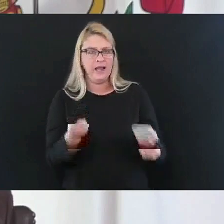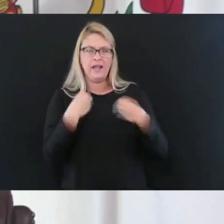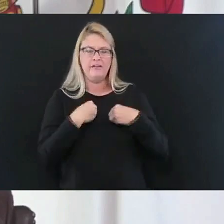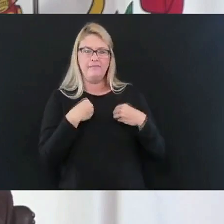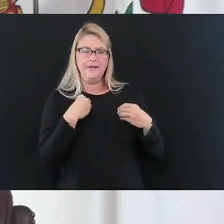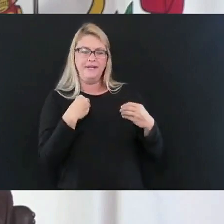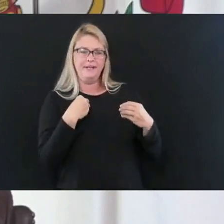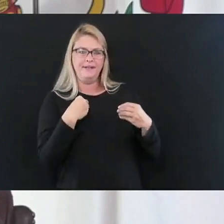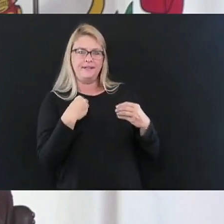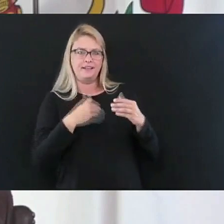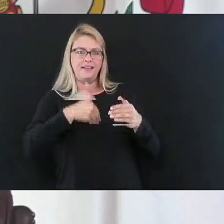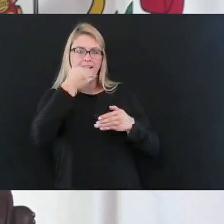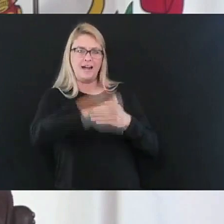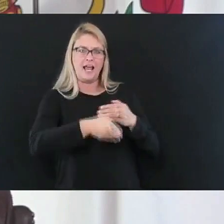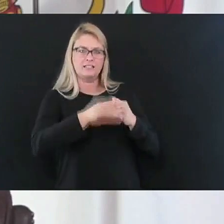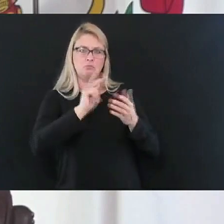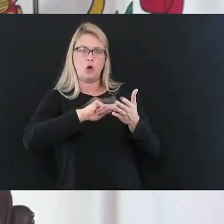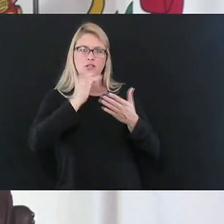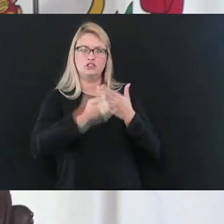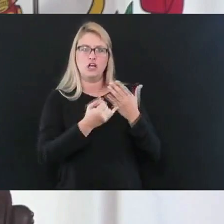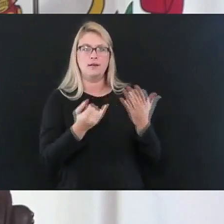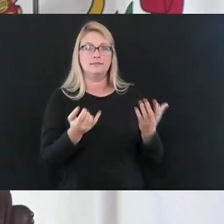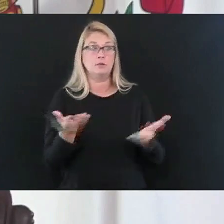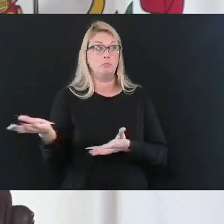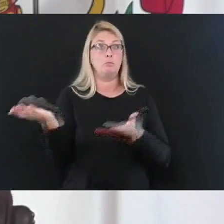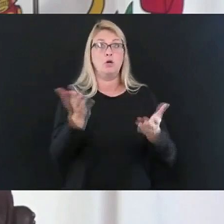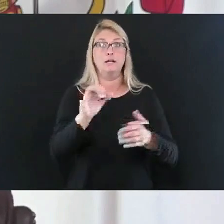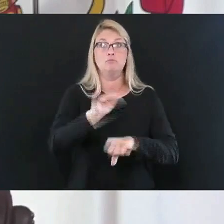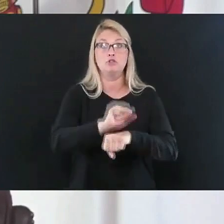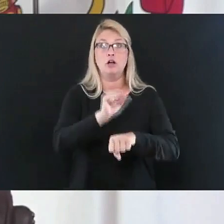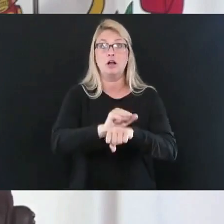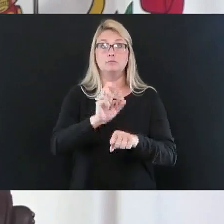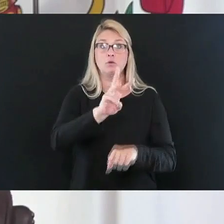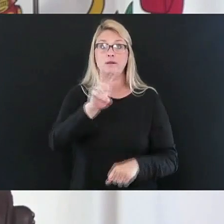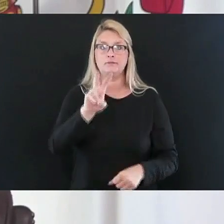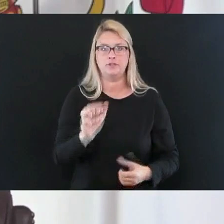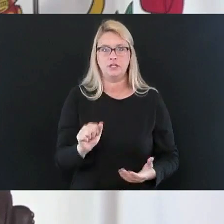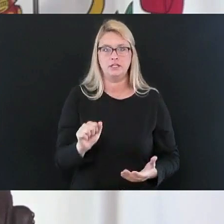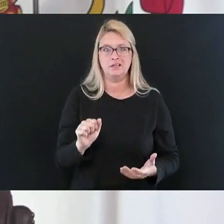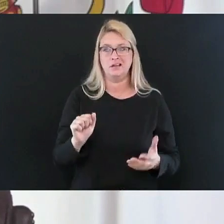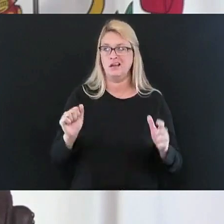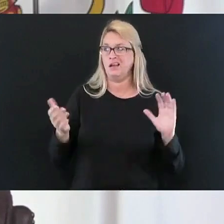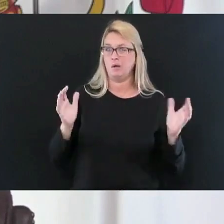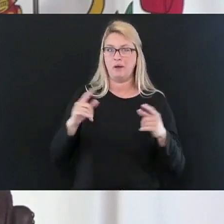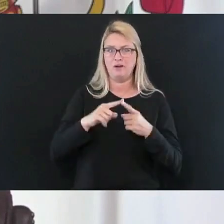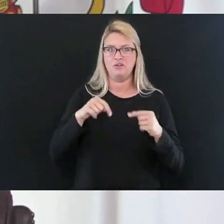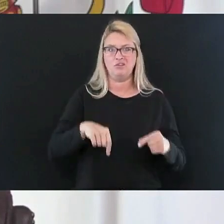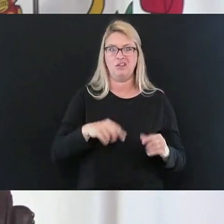the next project coming to West Virginia to bring jobs to West Virginia versus this?